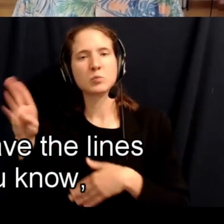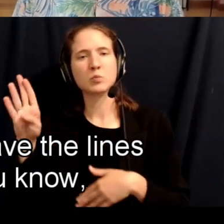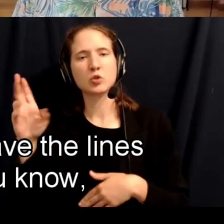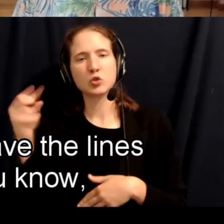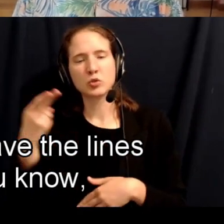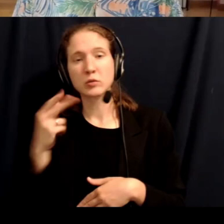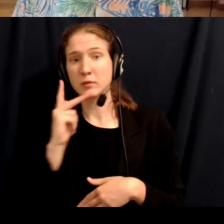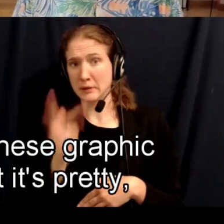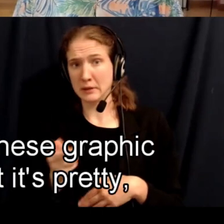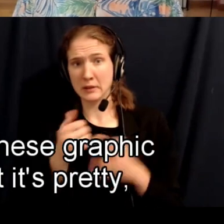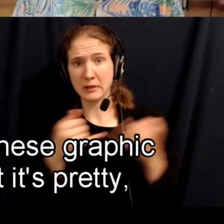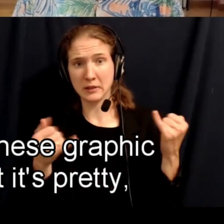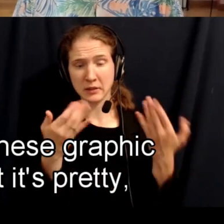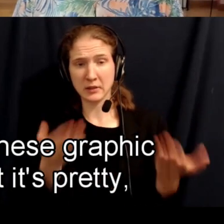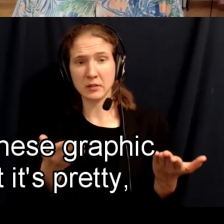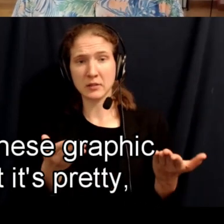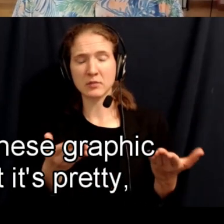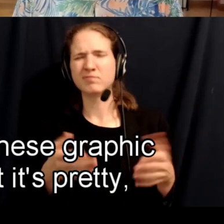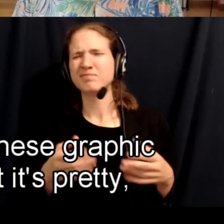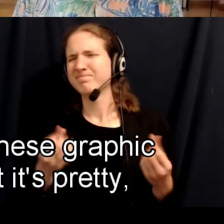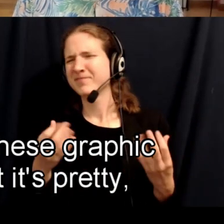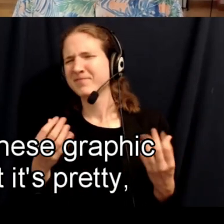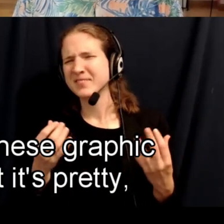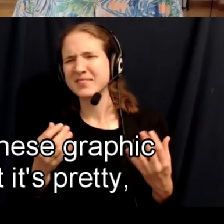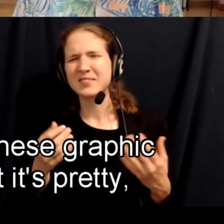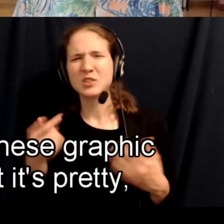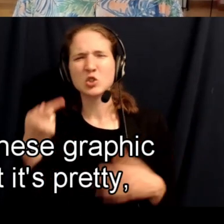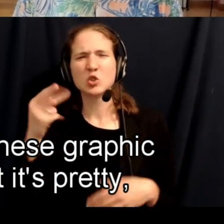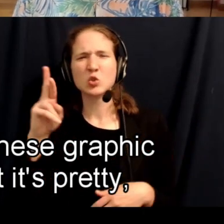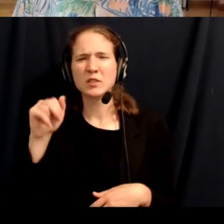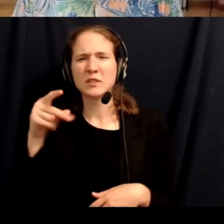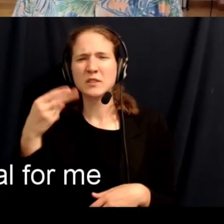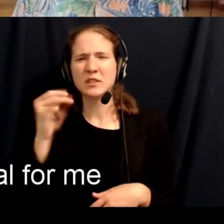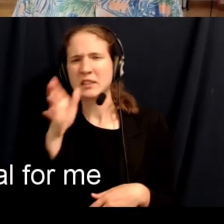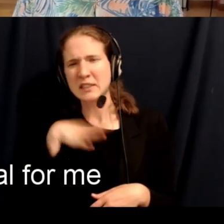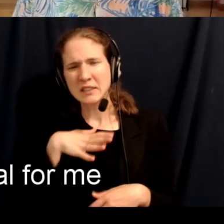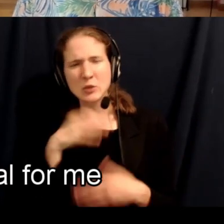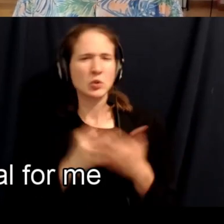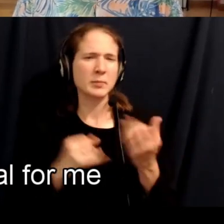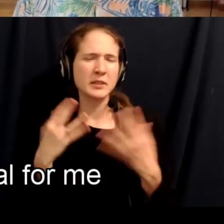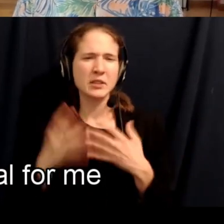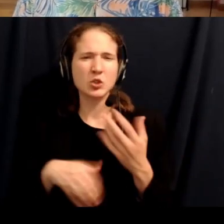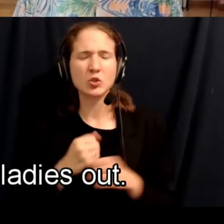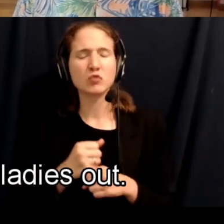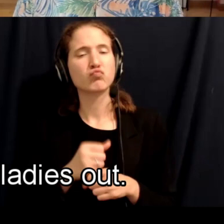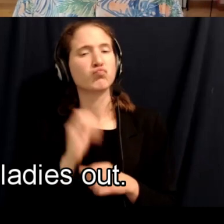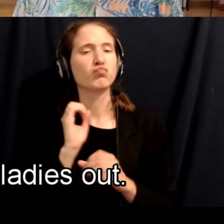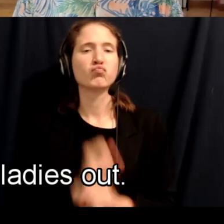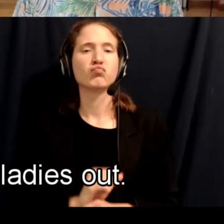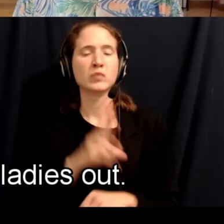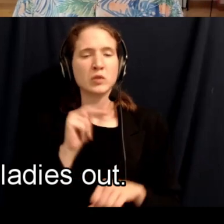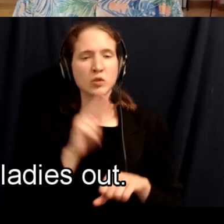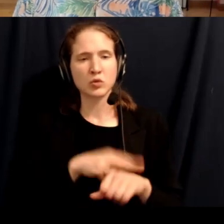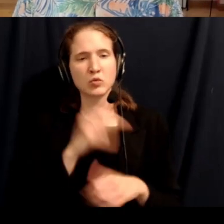and I can see it, direct. And I've done so many of these graphic ladies over the years that it's become very natural for me to be able to draw